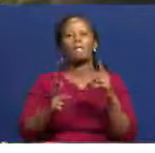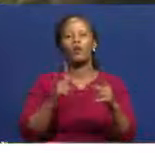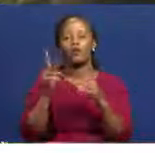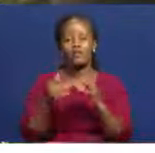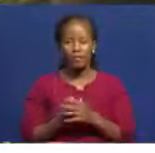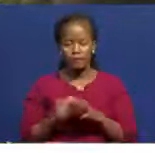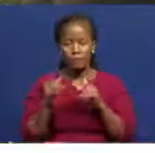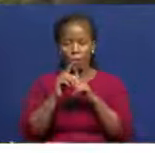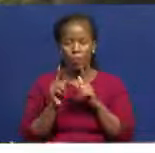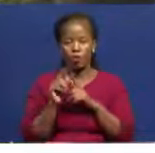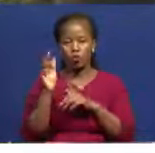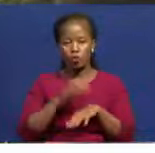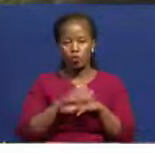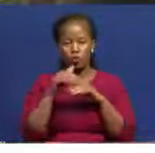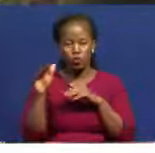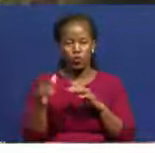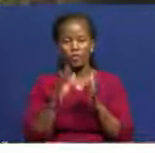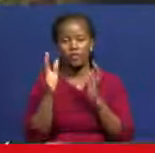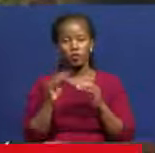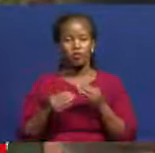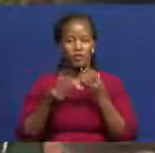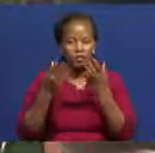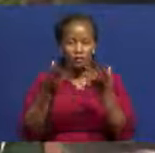way of offering that because it is a standard treatment world offer.